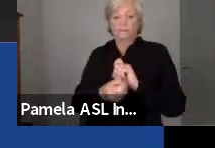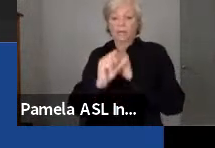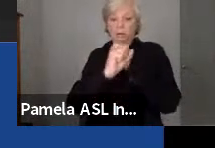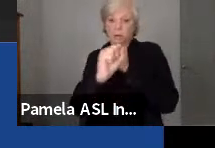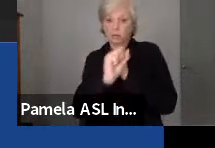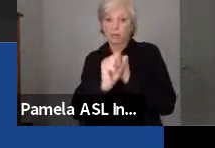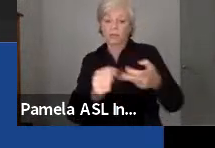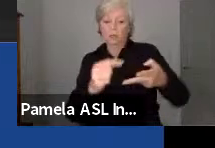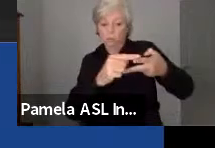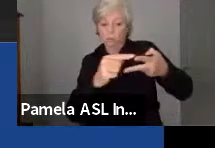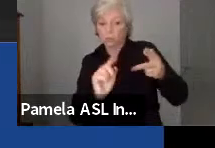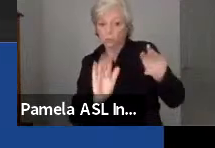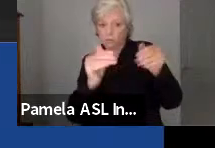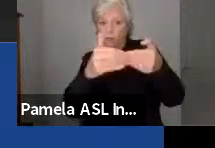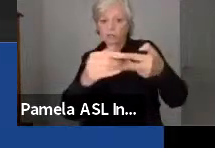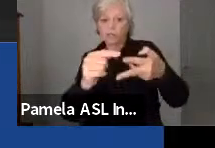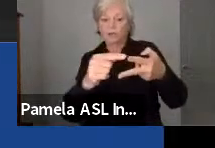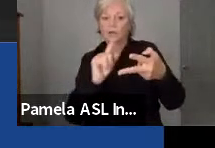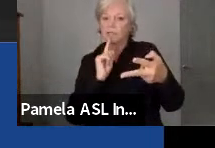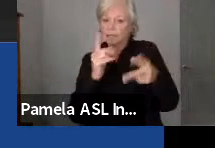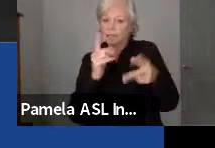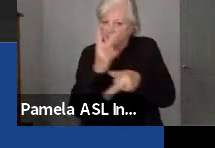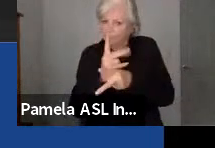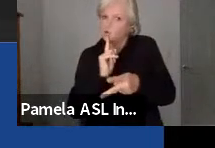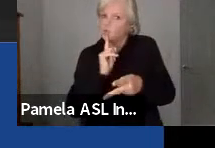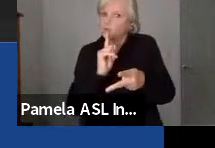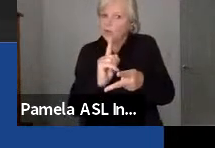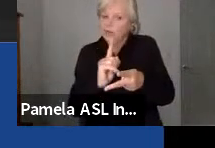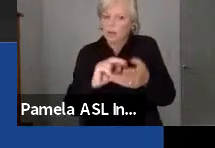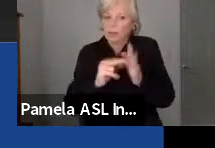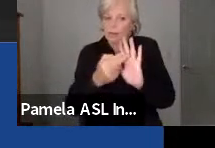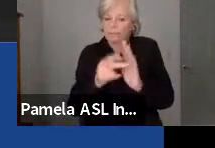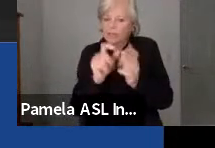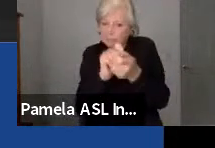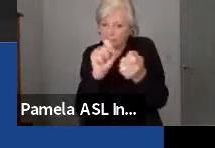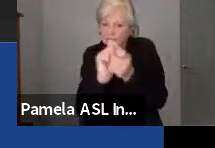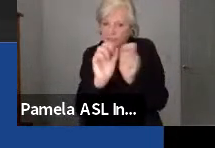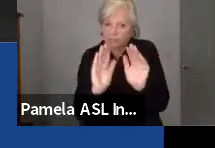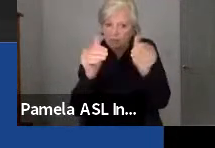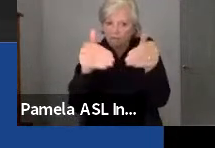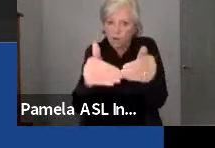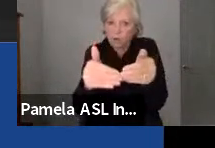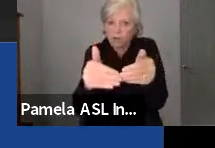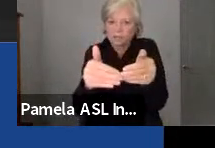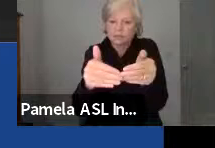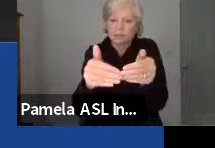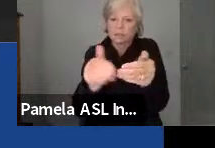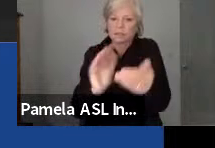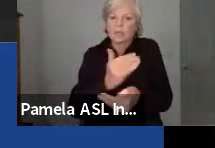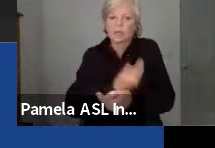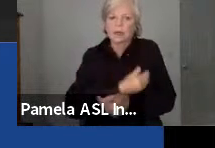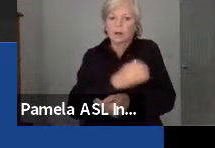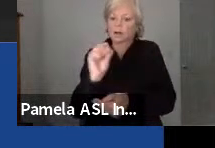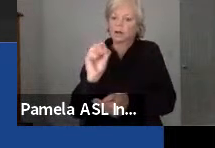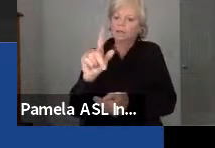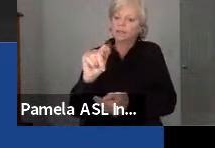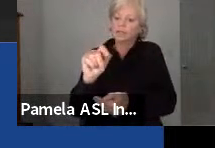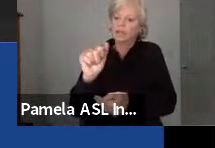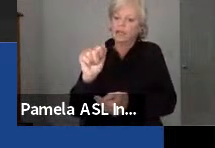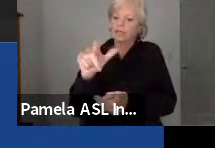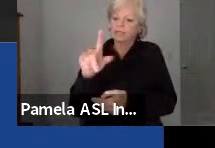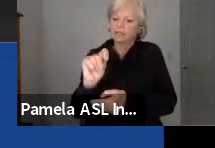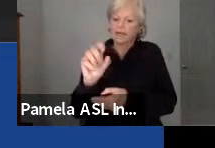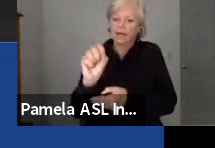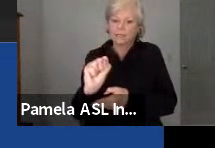focuses: keeping it real, which is really focused on statistics and